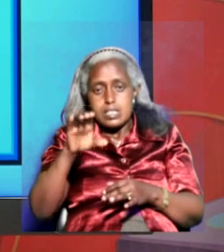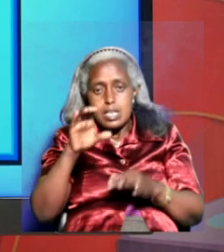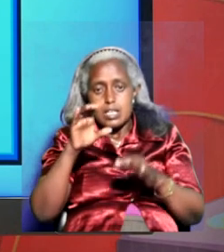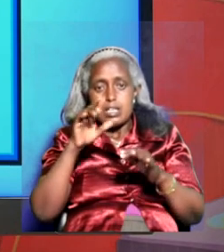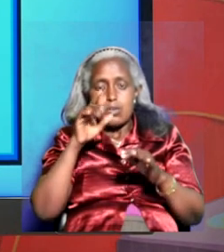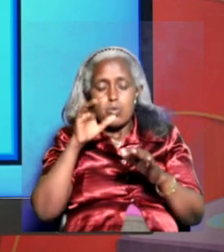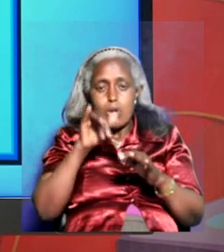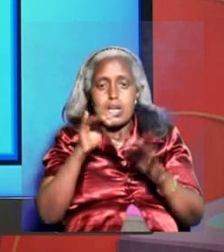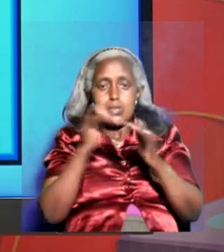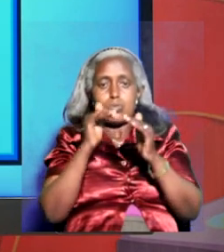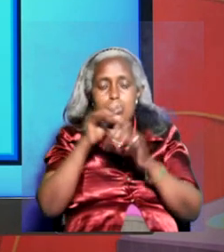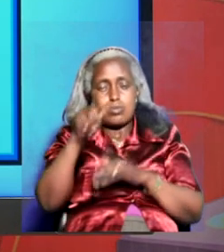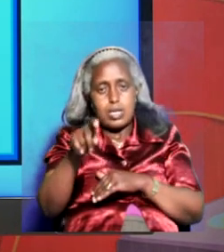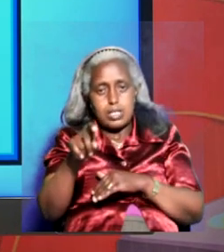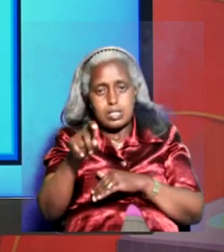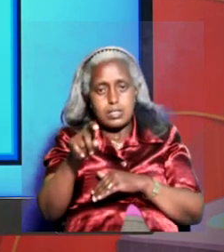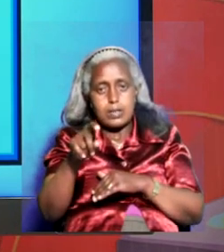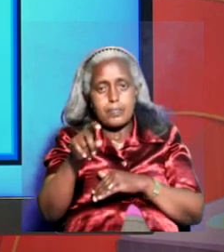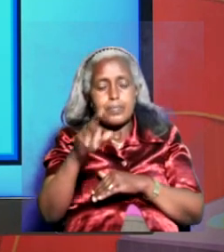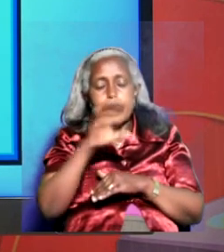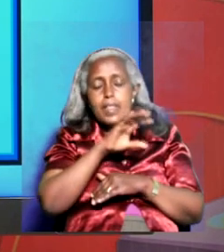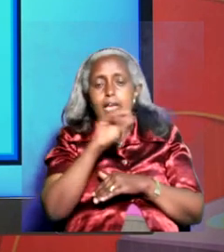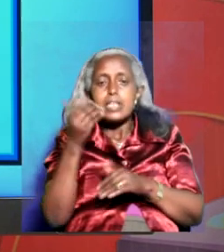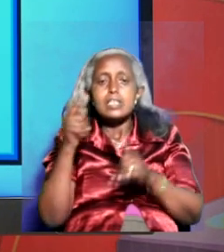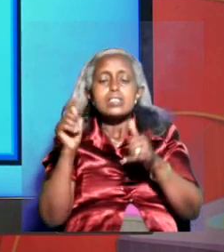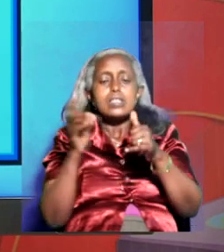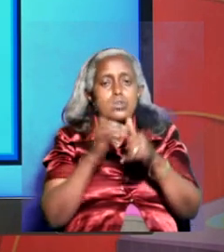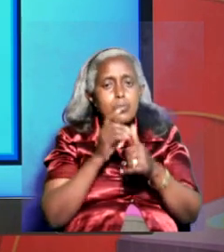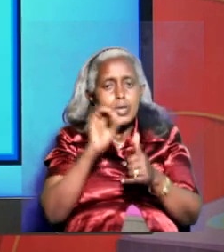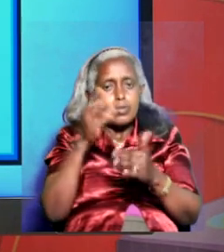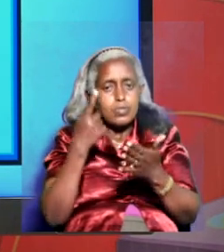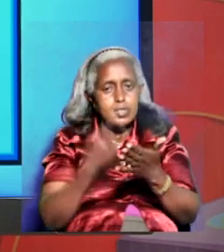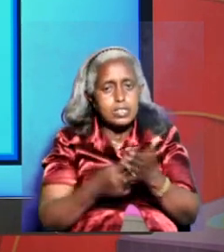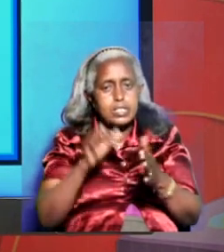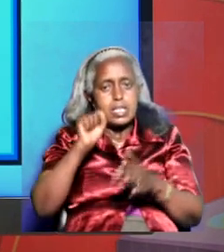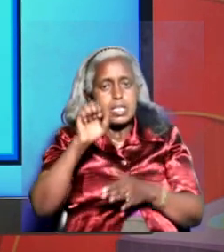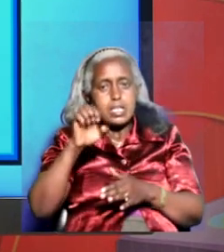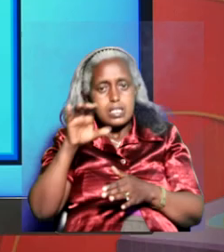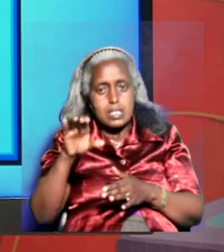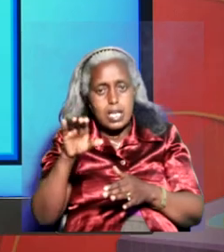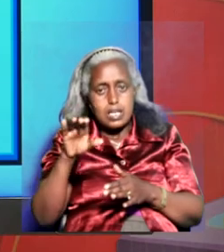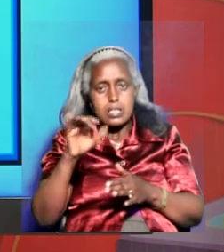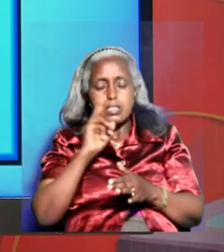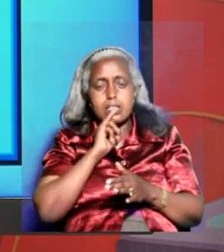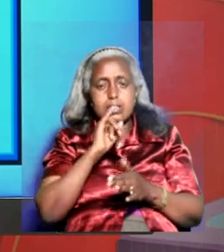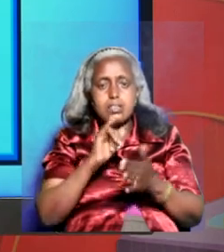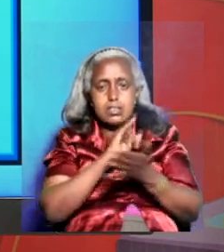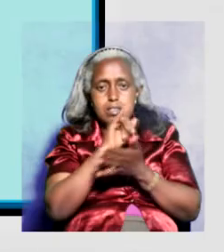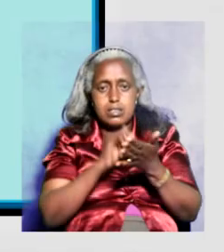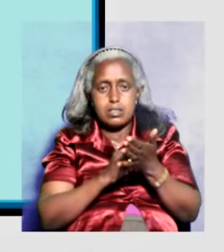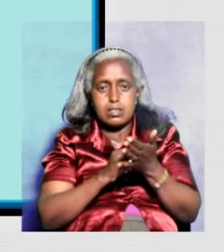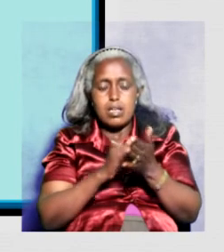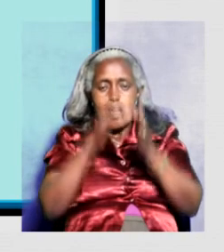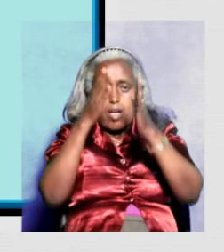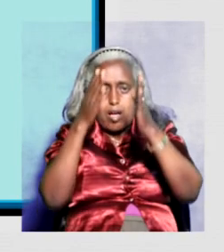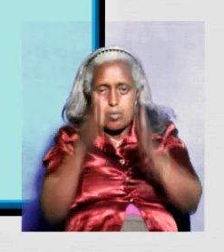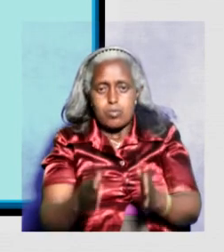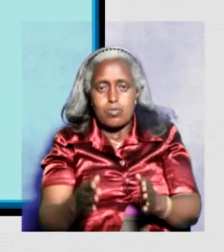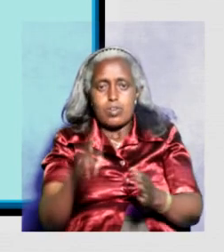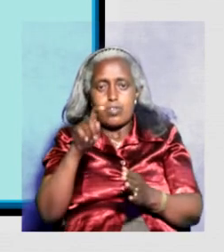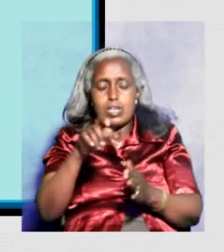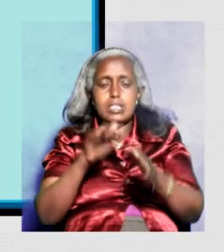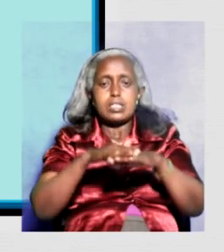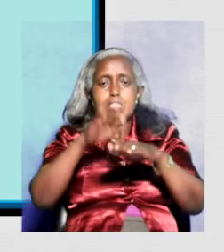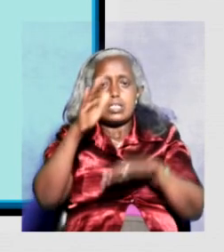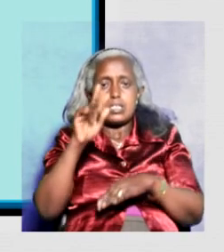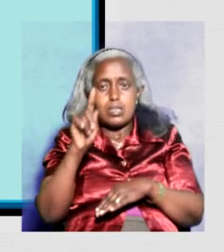x, and the domain of this sec is this absolute value of x greater than or